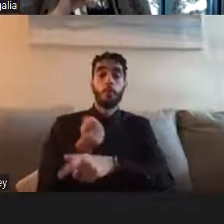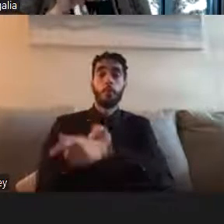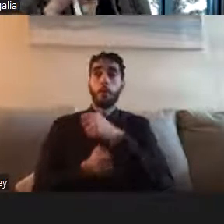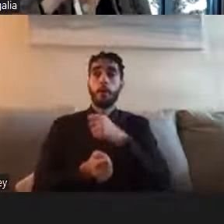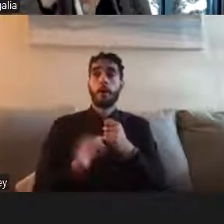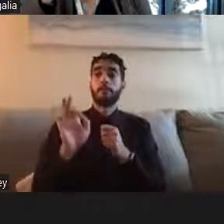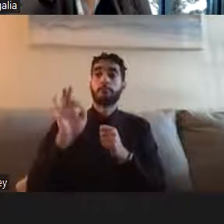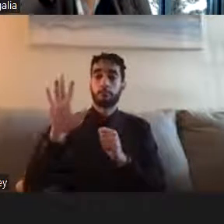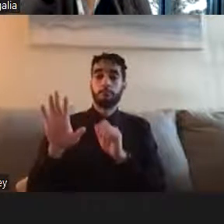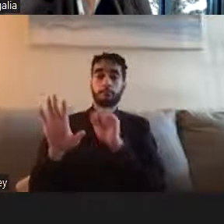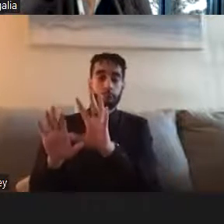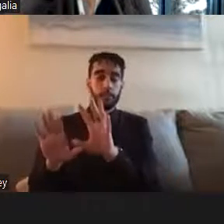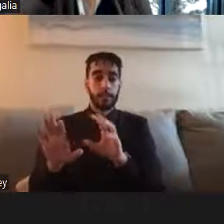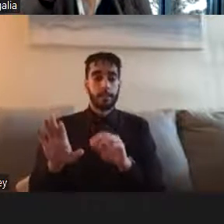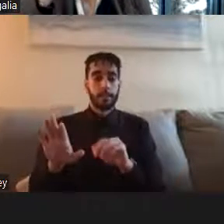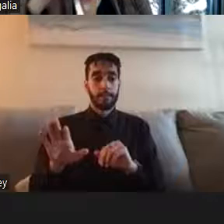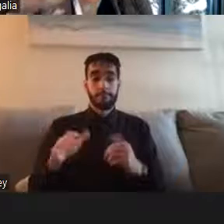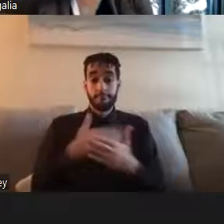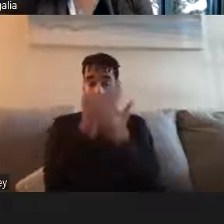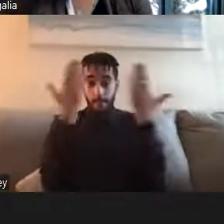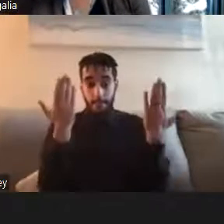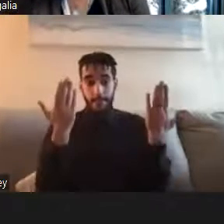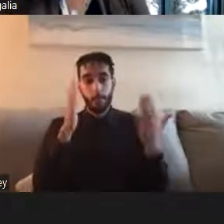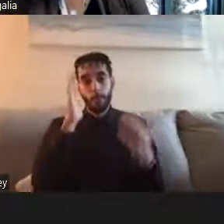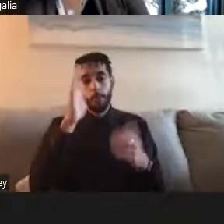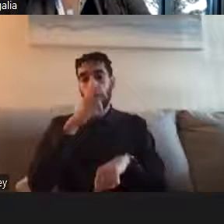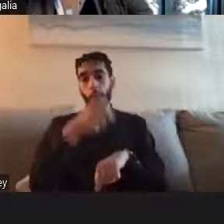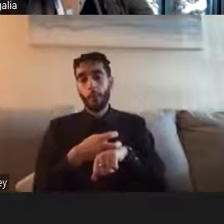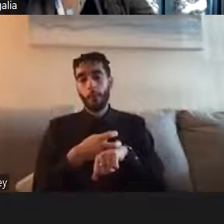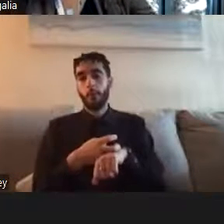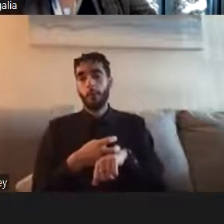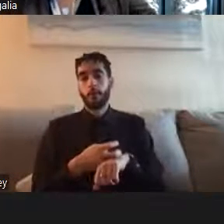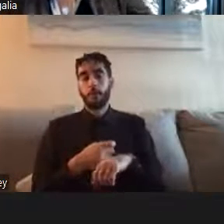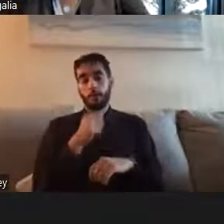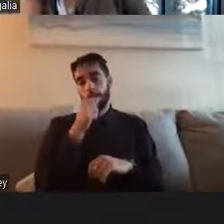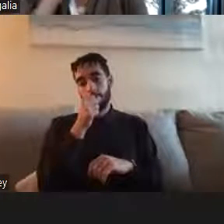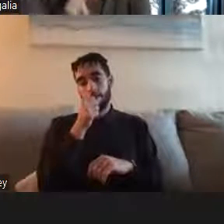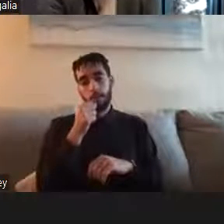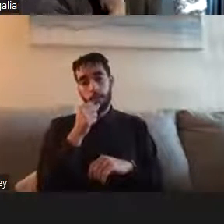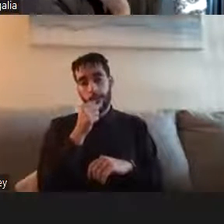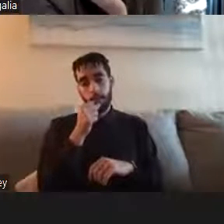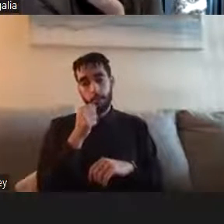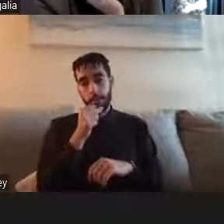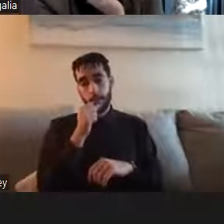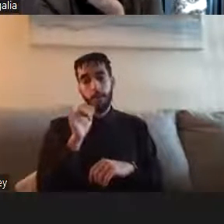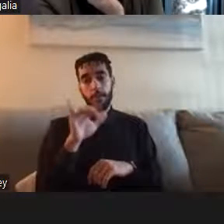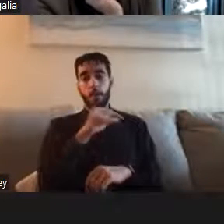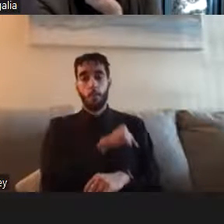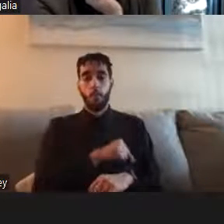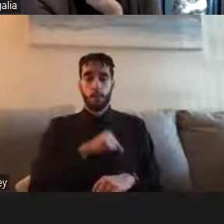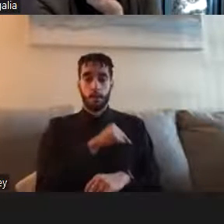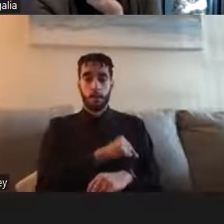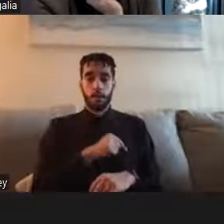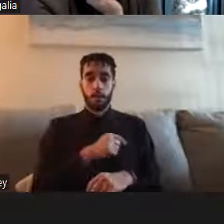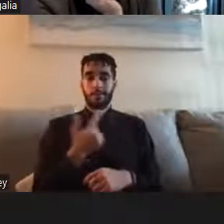career, it's going to be really hard. We're already having a tough time having caregivers and quality caregivers, because they're burnt out.